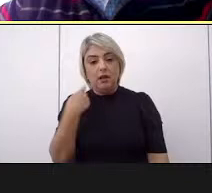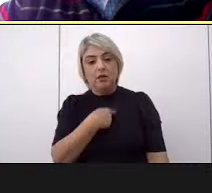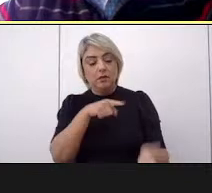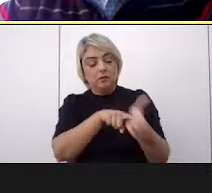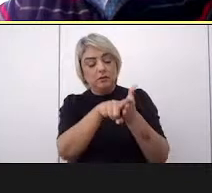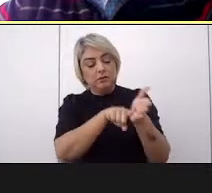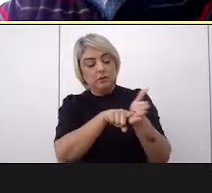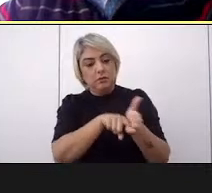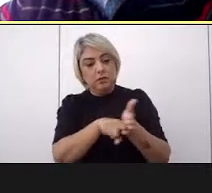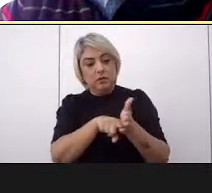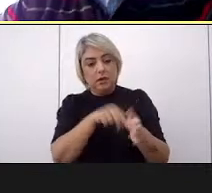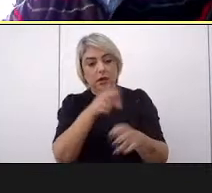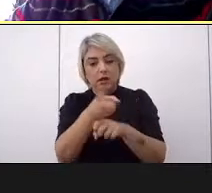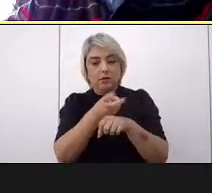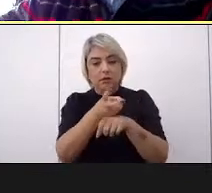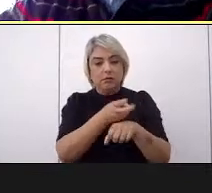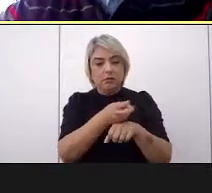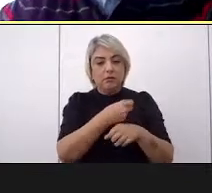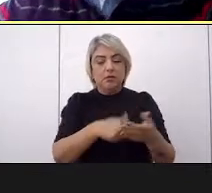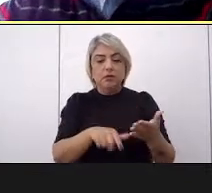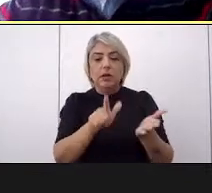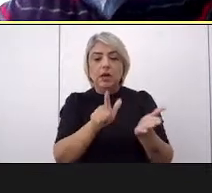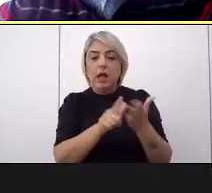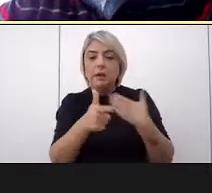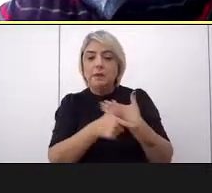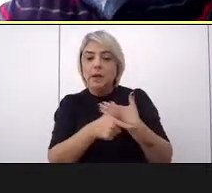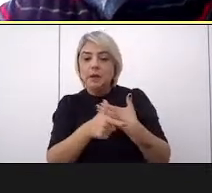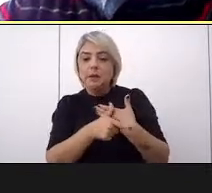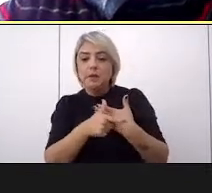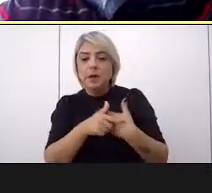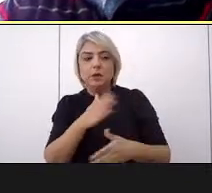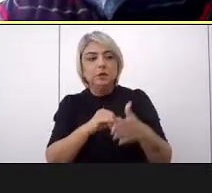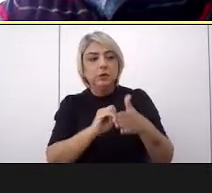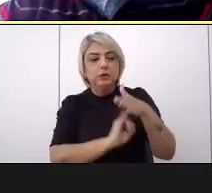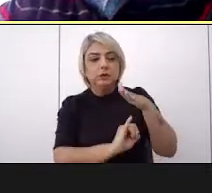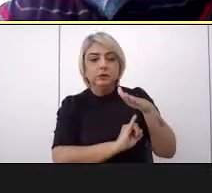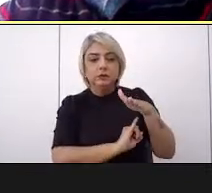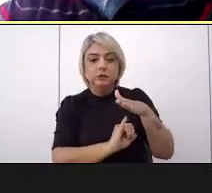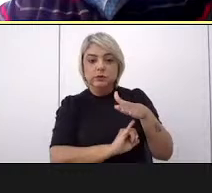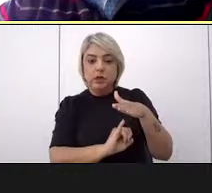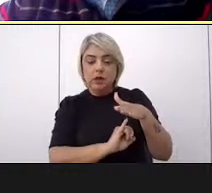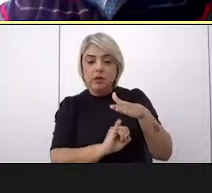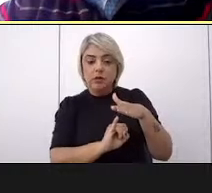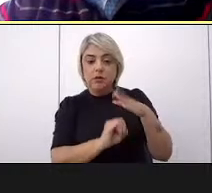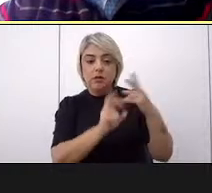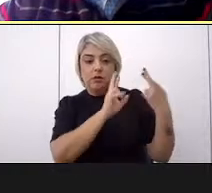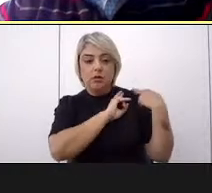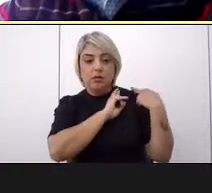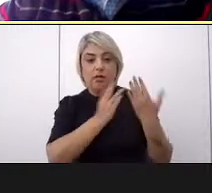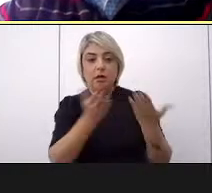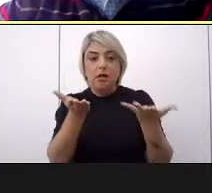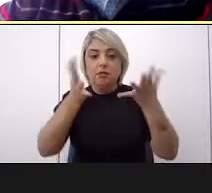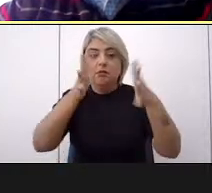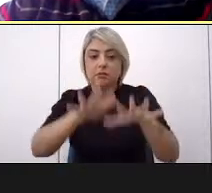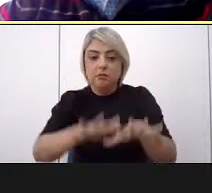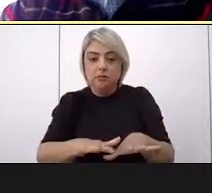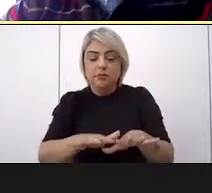that legal and judicial institutions play in the construction, implementation, on outcomes of public